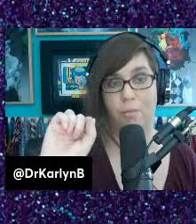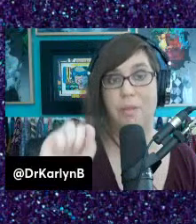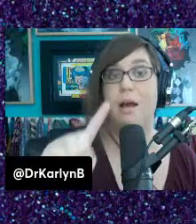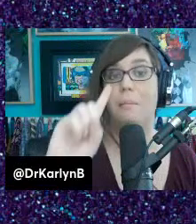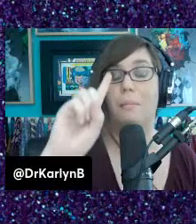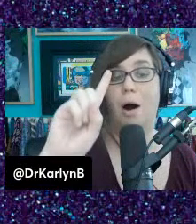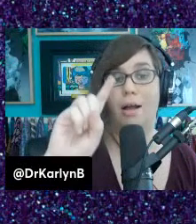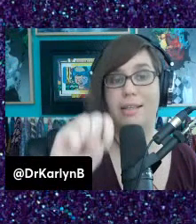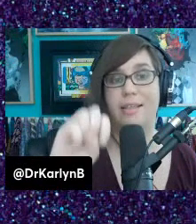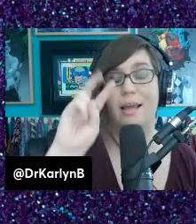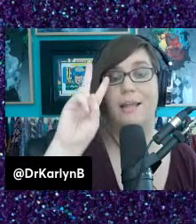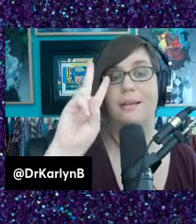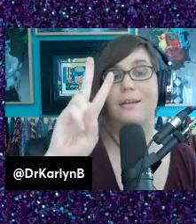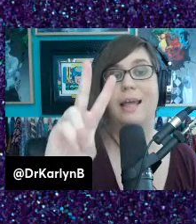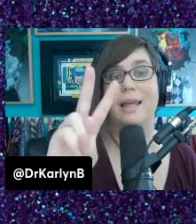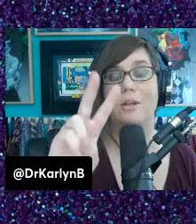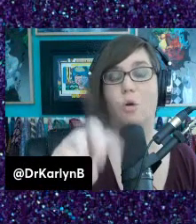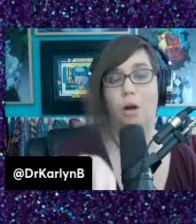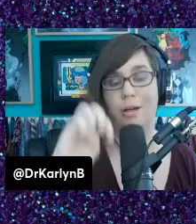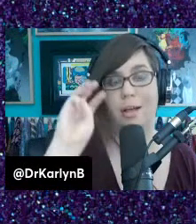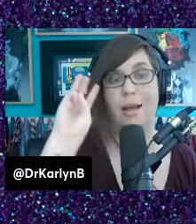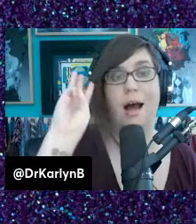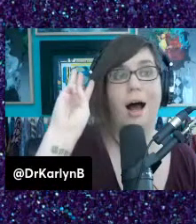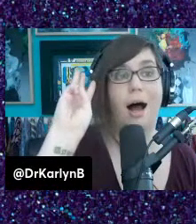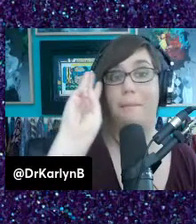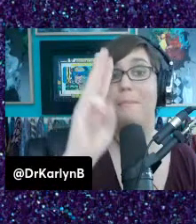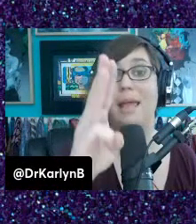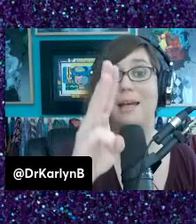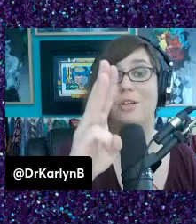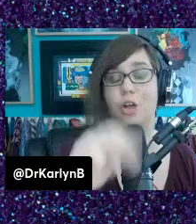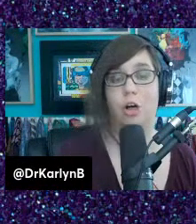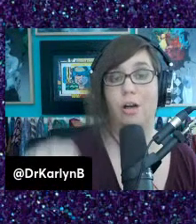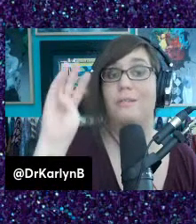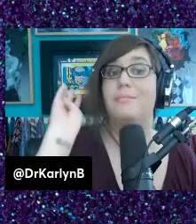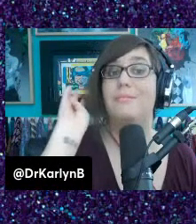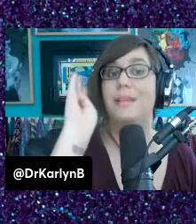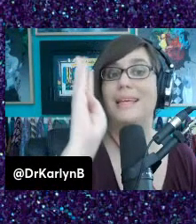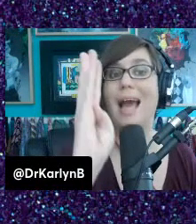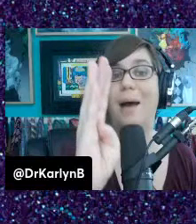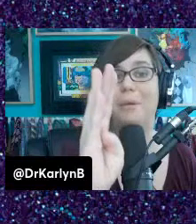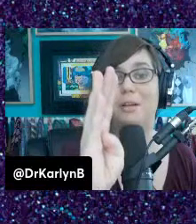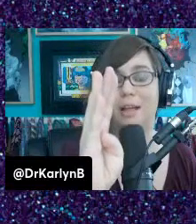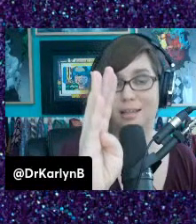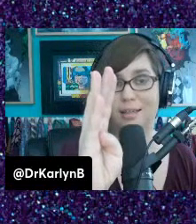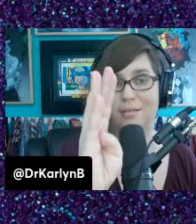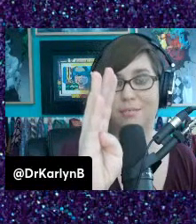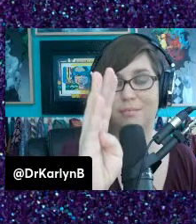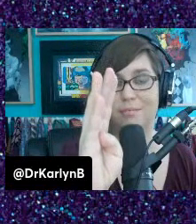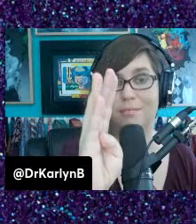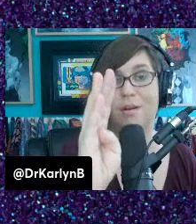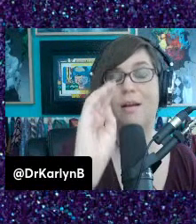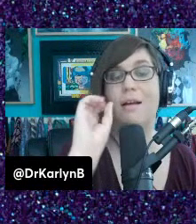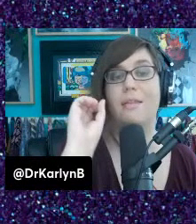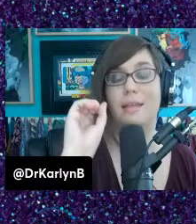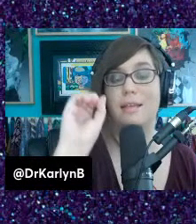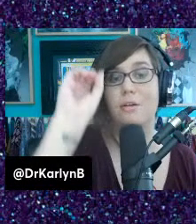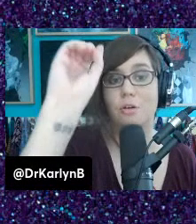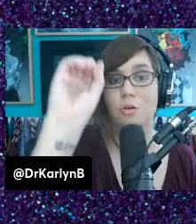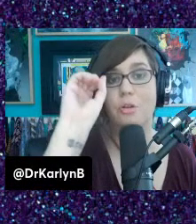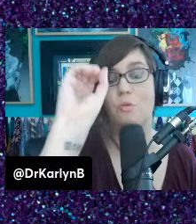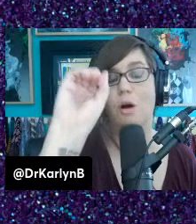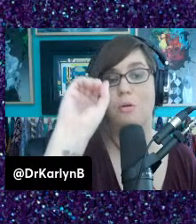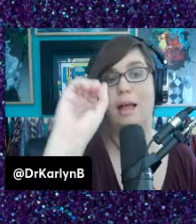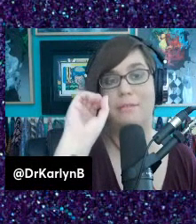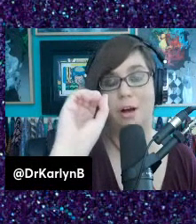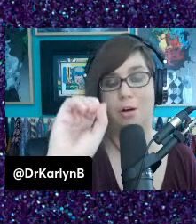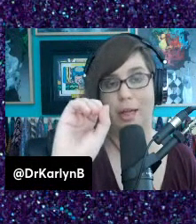structure? Boss, landlord, manager, capitalist. These are who